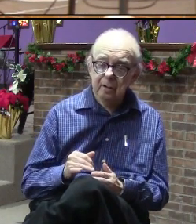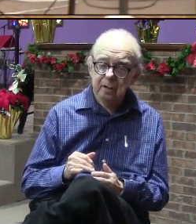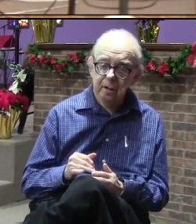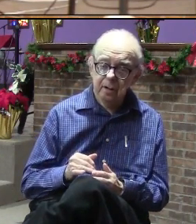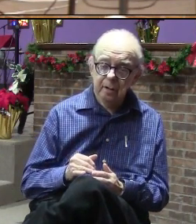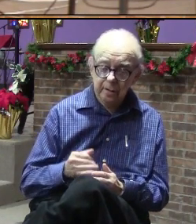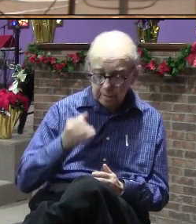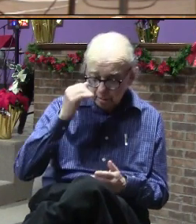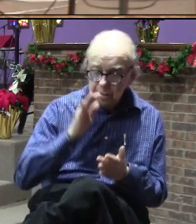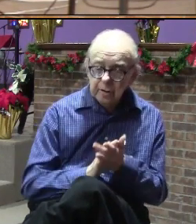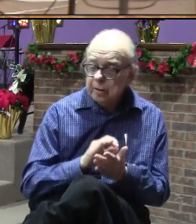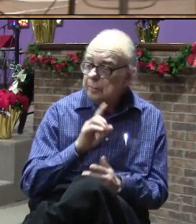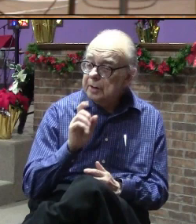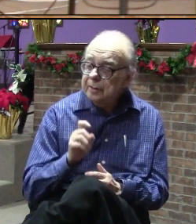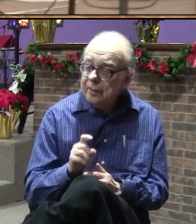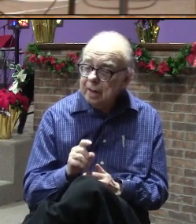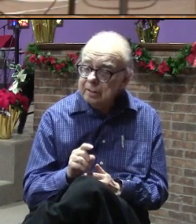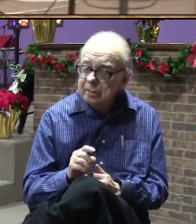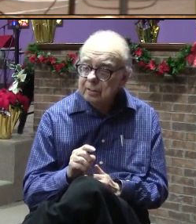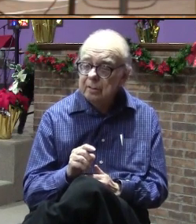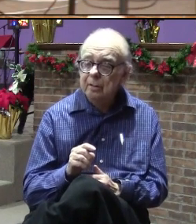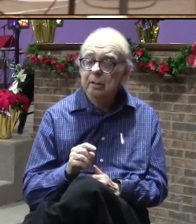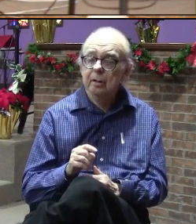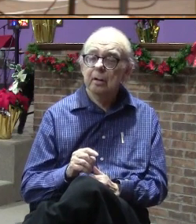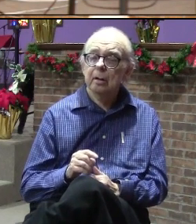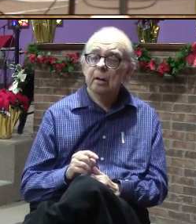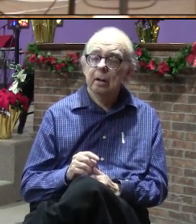Do you believe that?